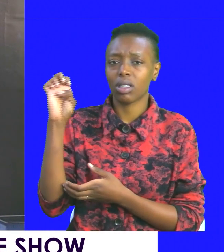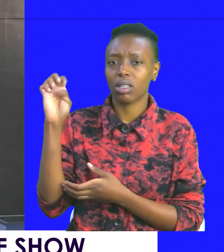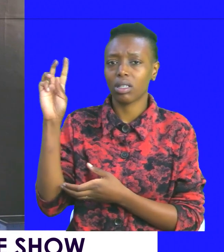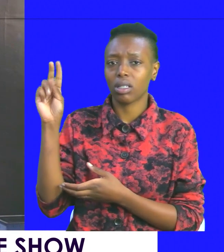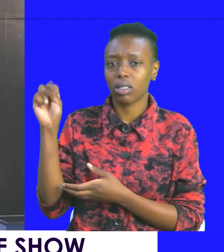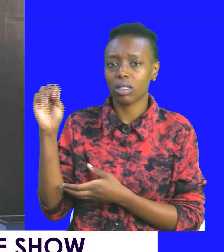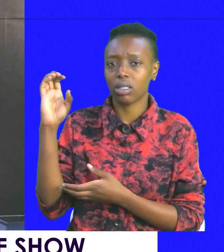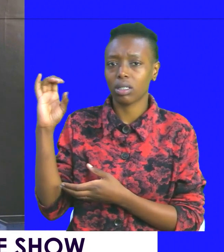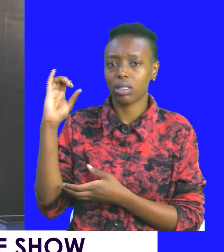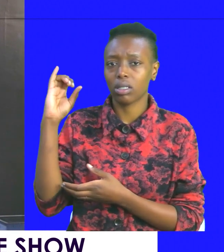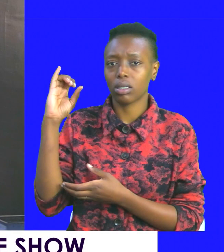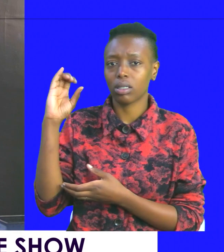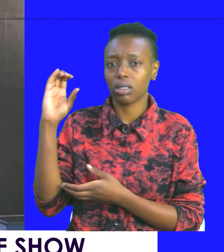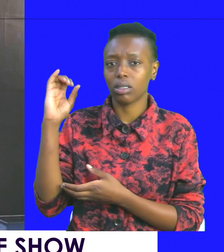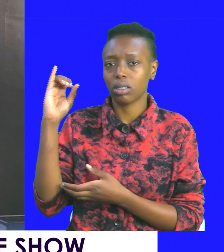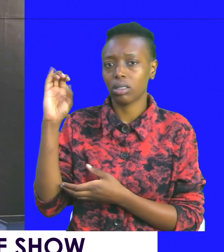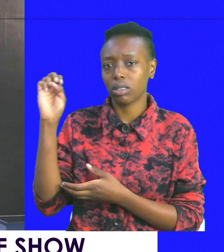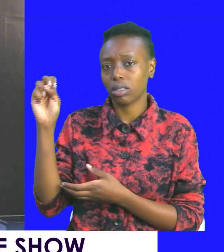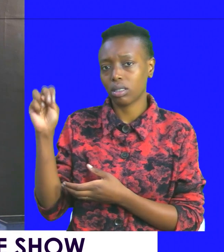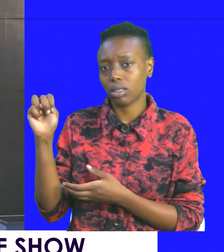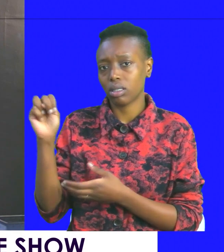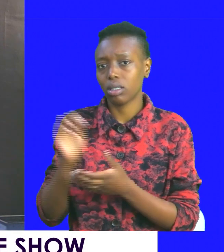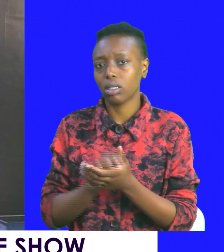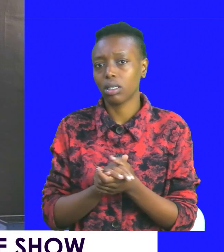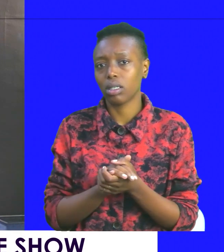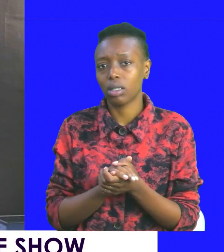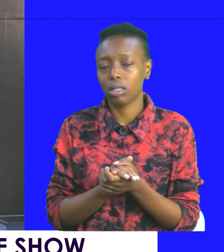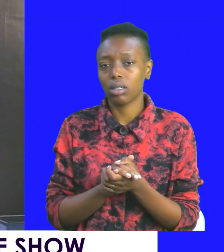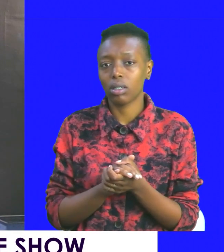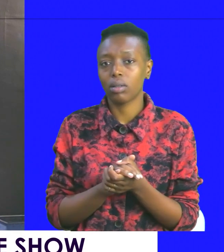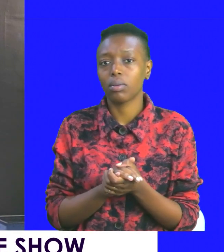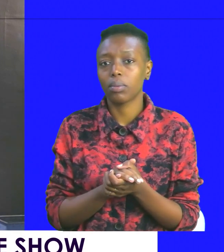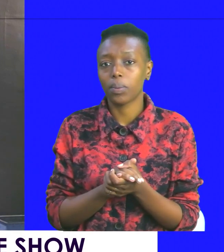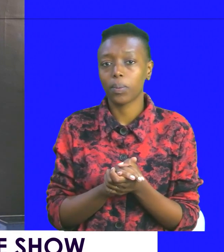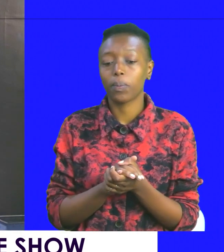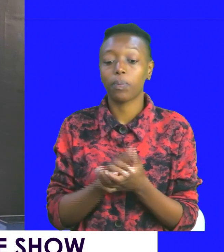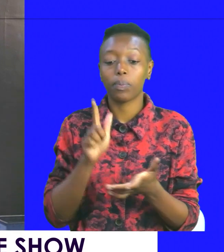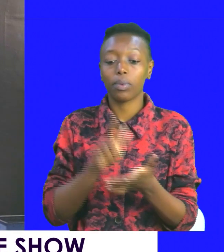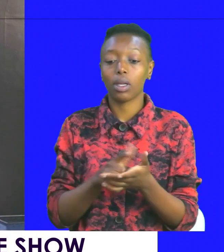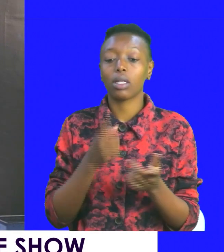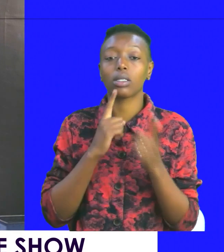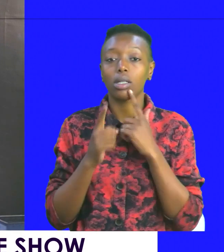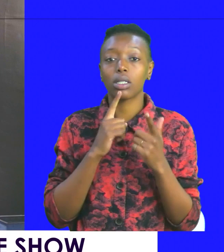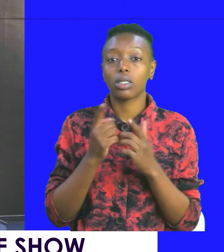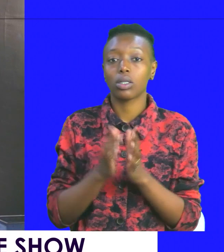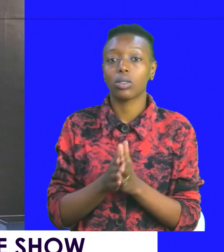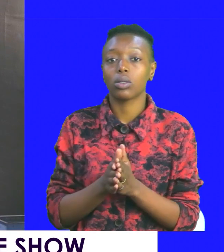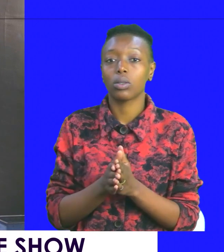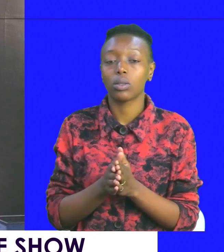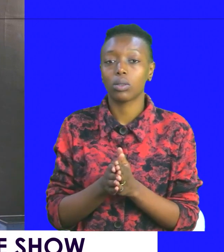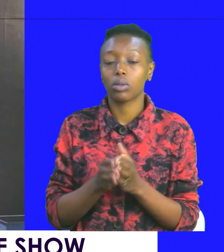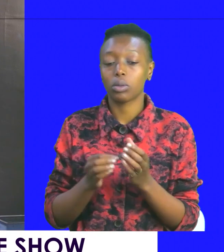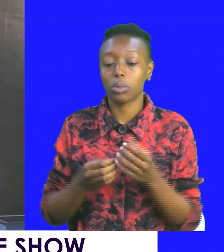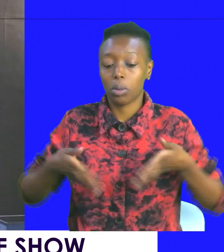it is only one masculine cell. That tells you that to be conceived is a